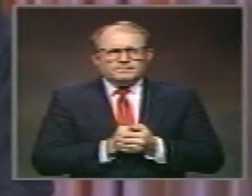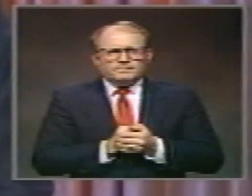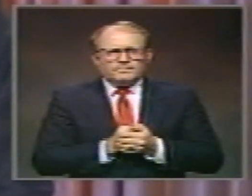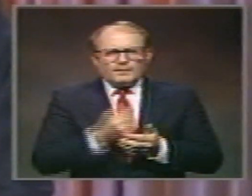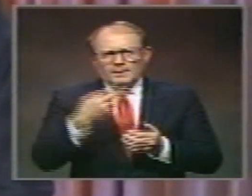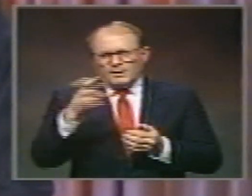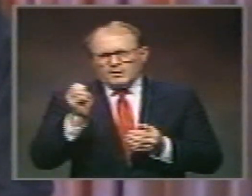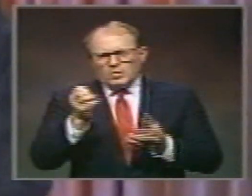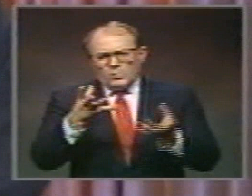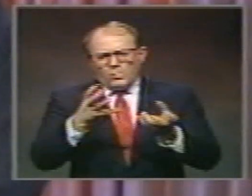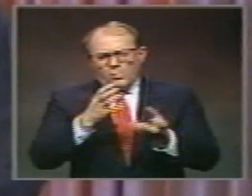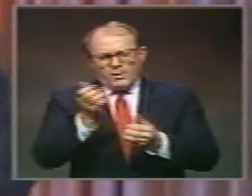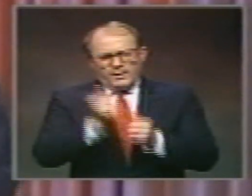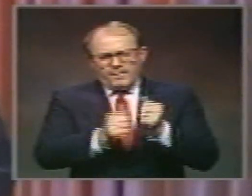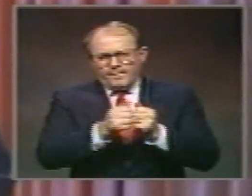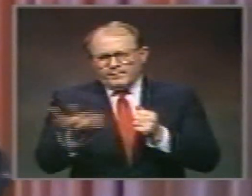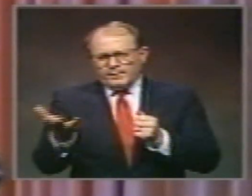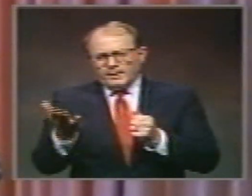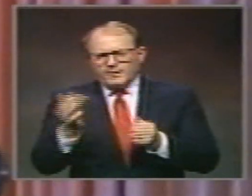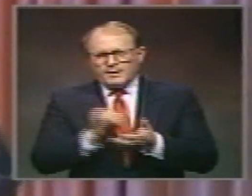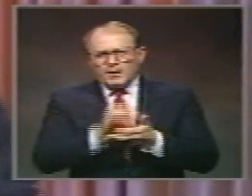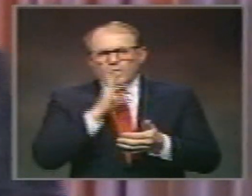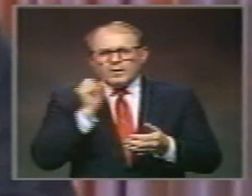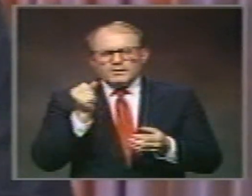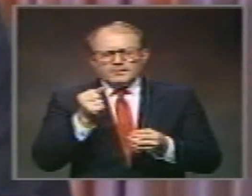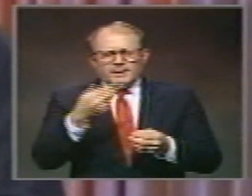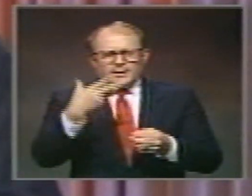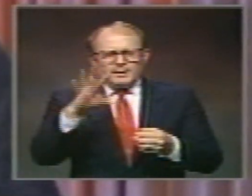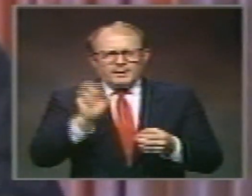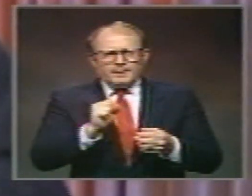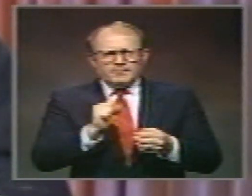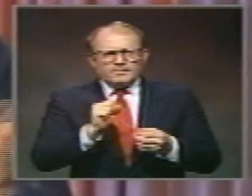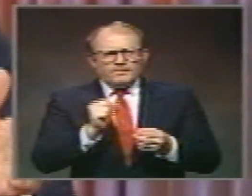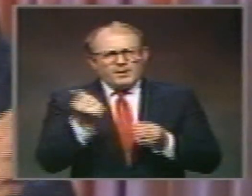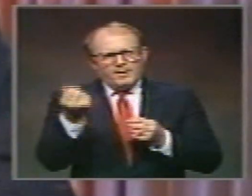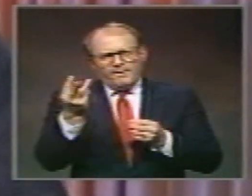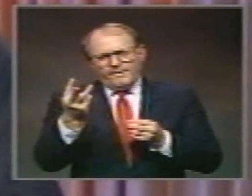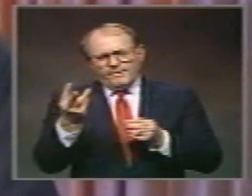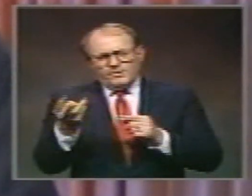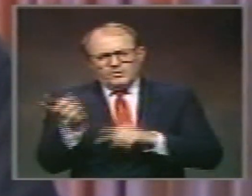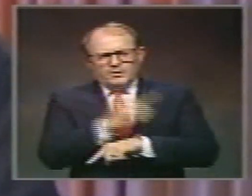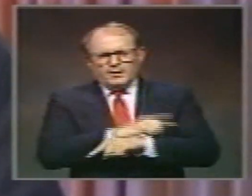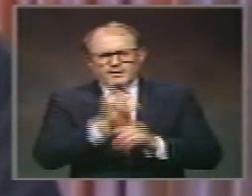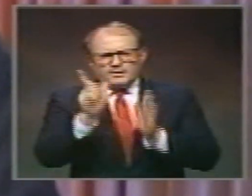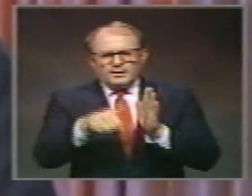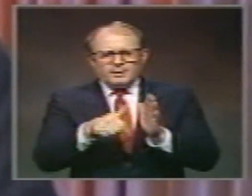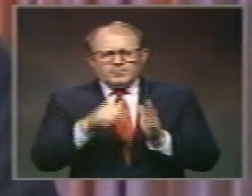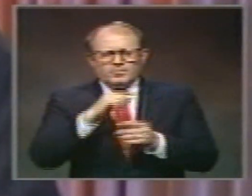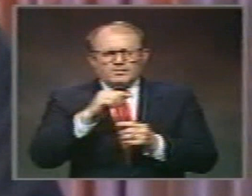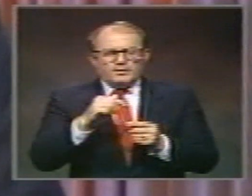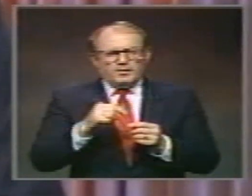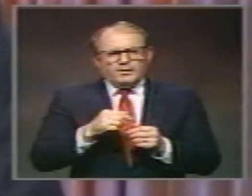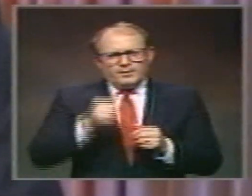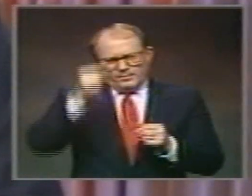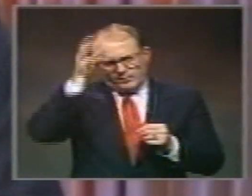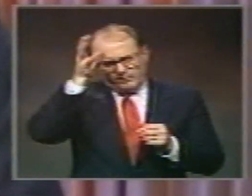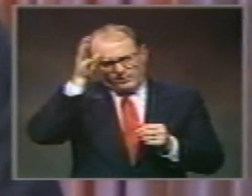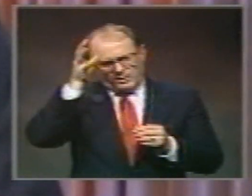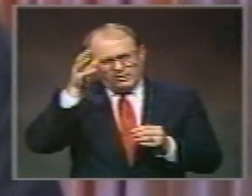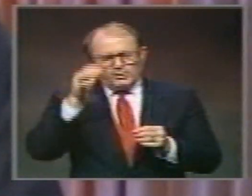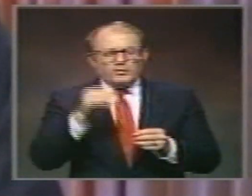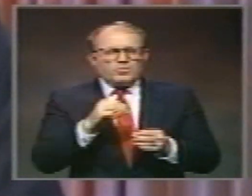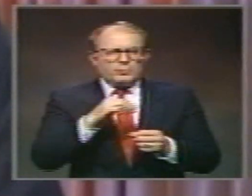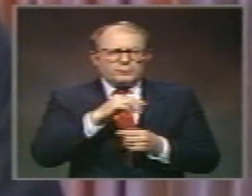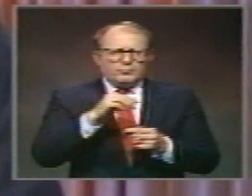He wanted it. A few days later, when he had time to convert the real estate and herds into